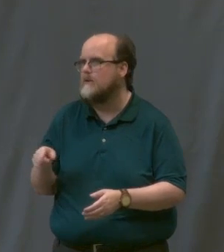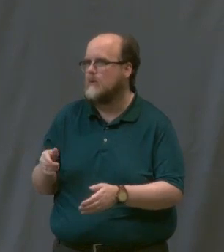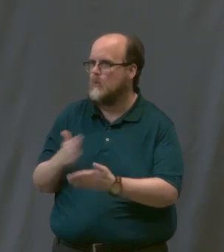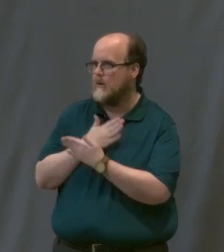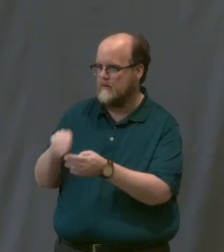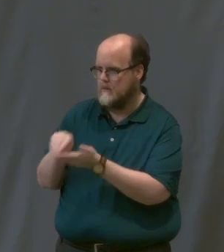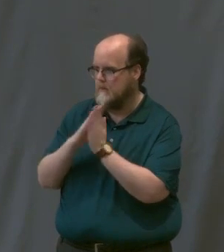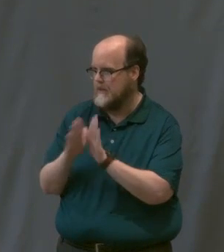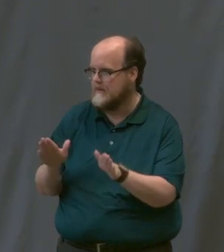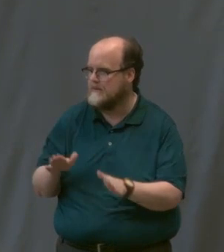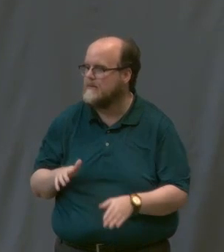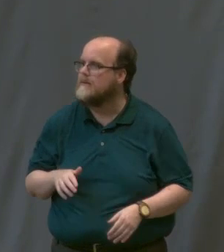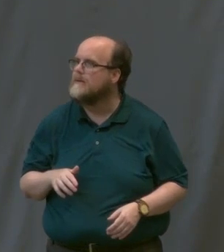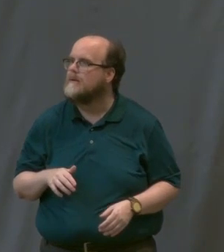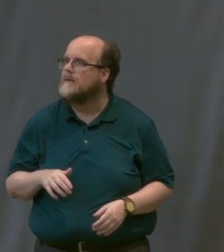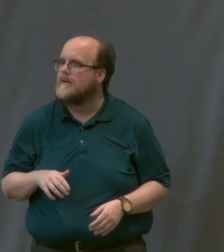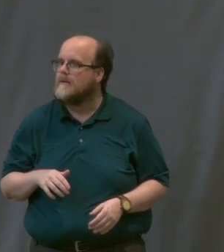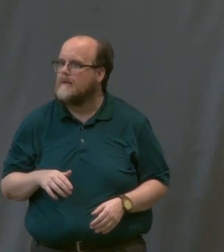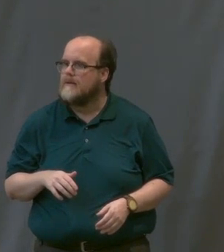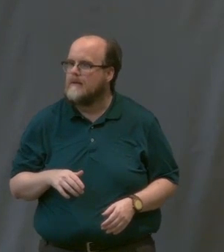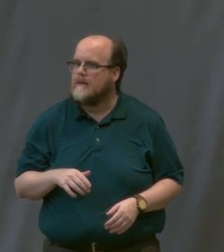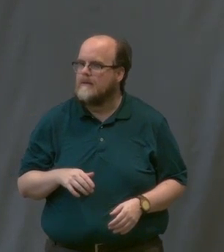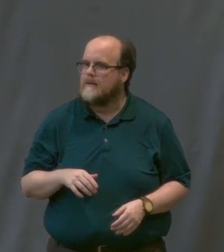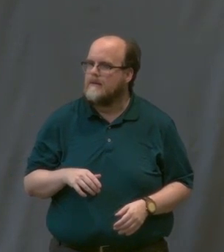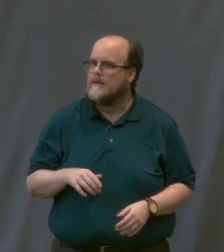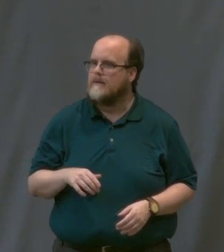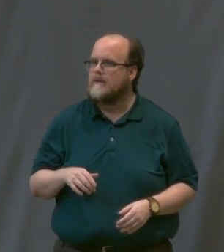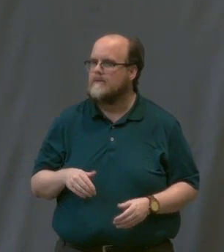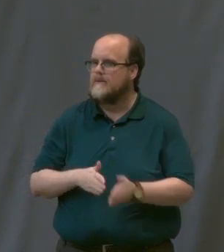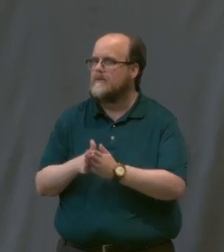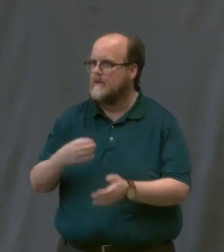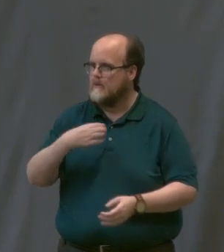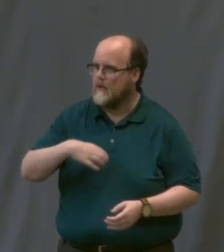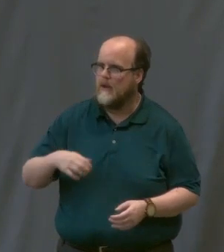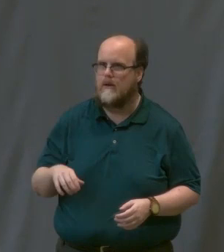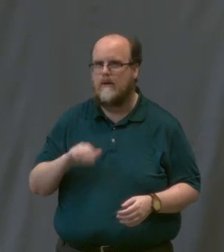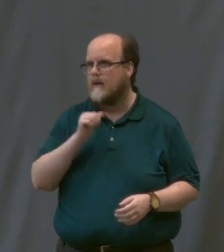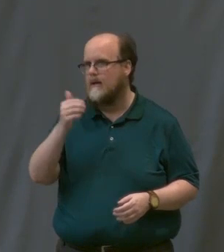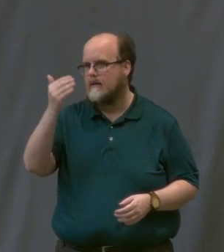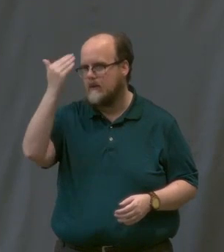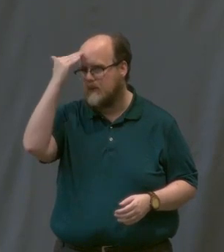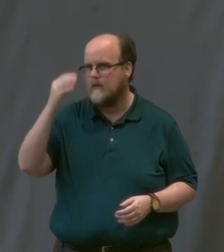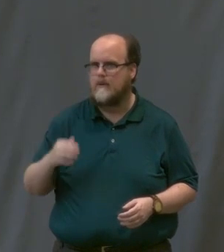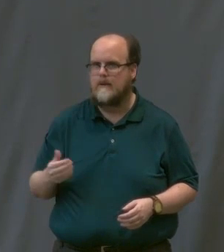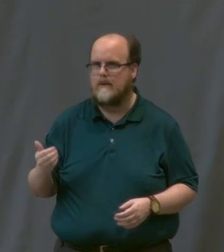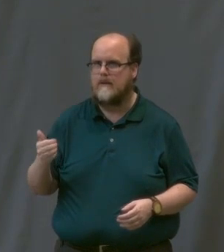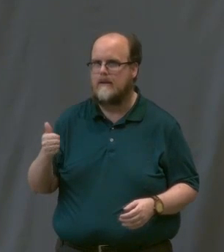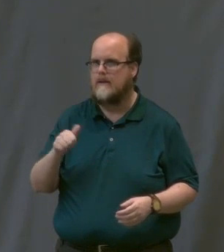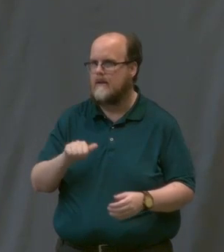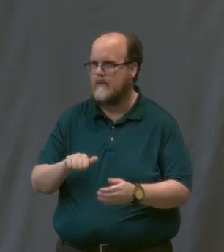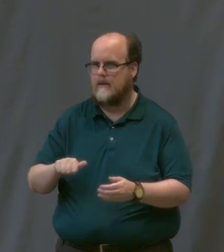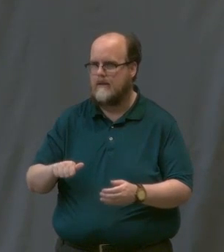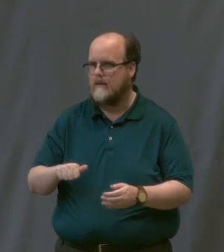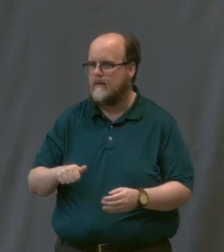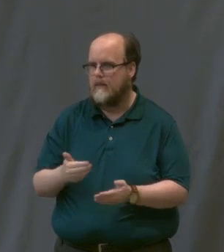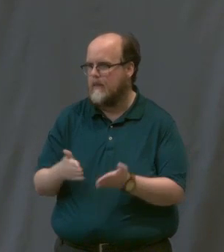peace. It would say a sincere desire, not knowing anything else, but that